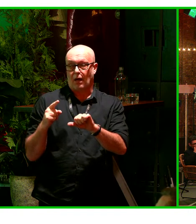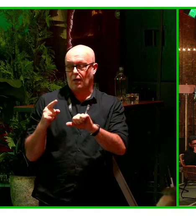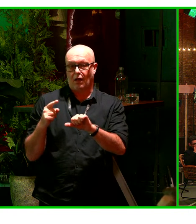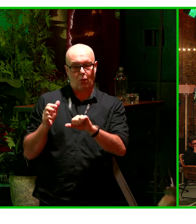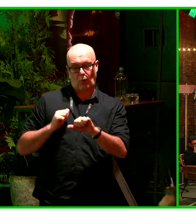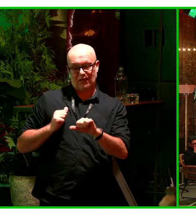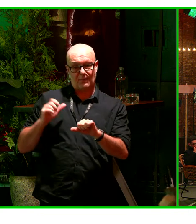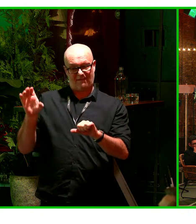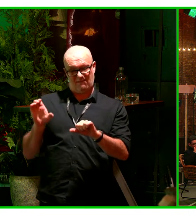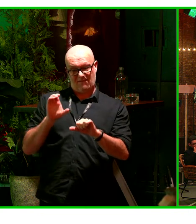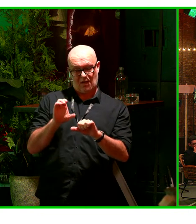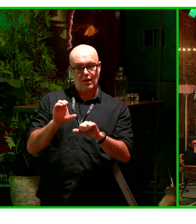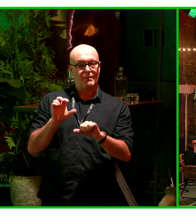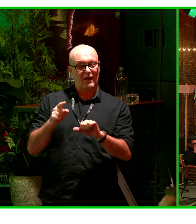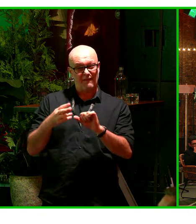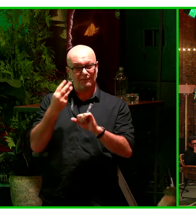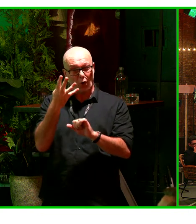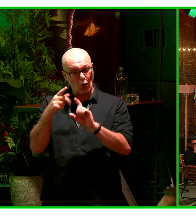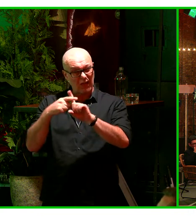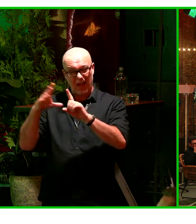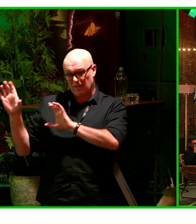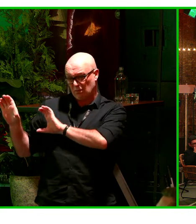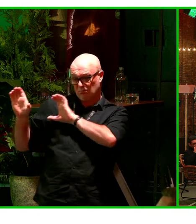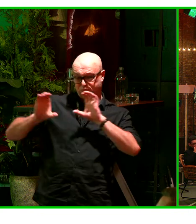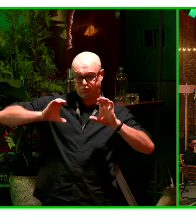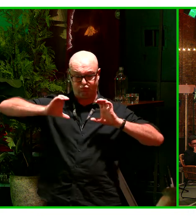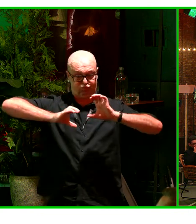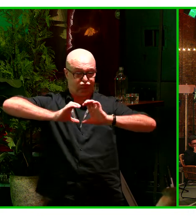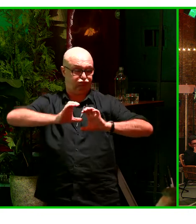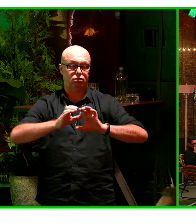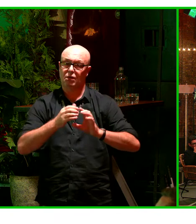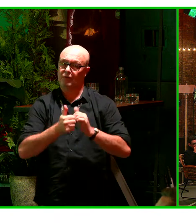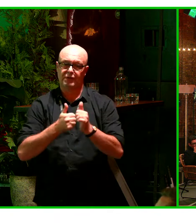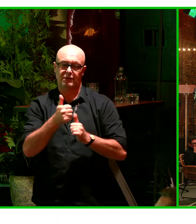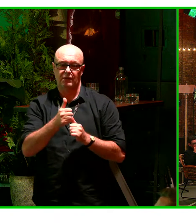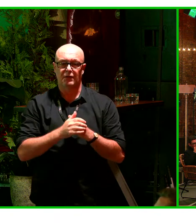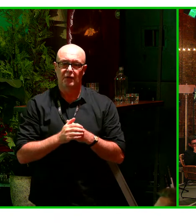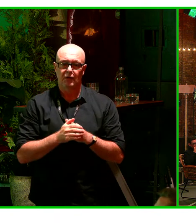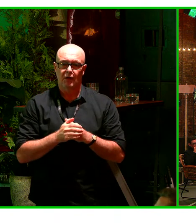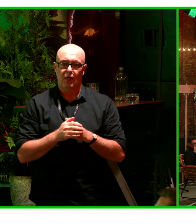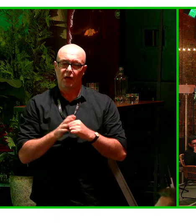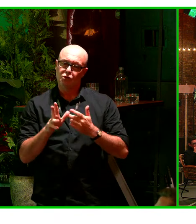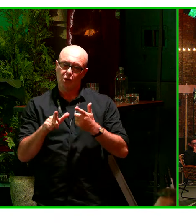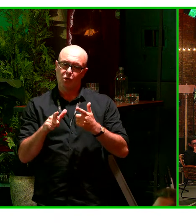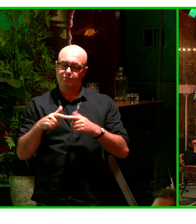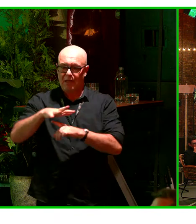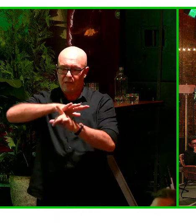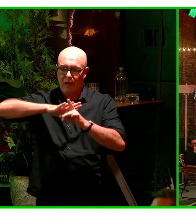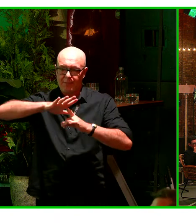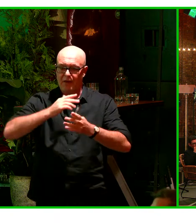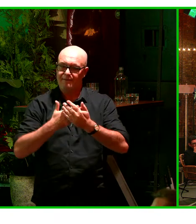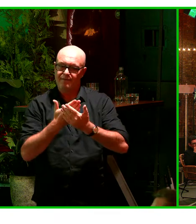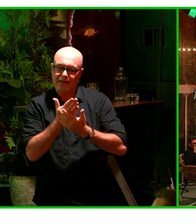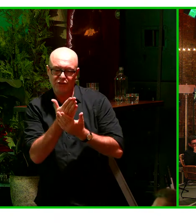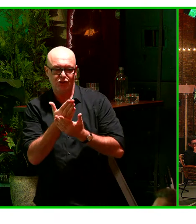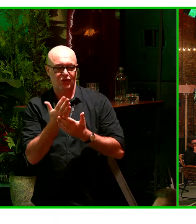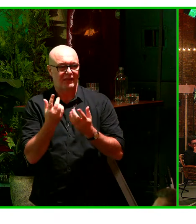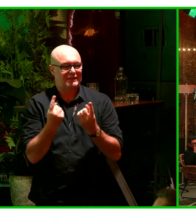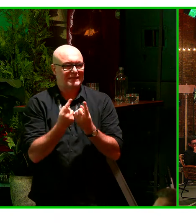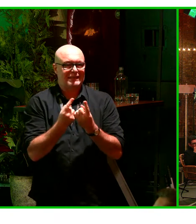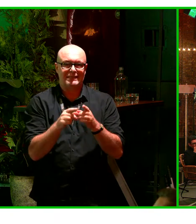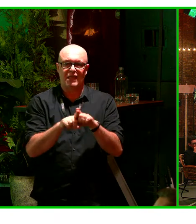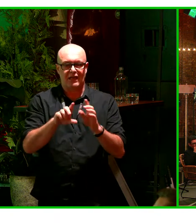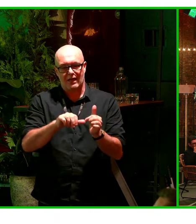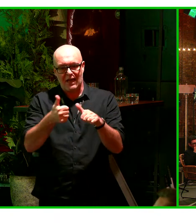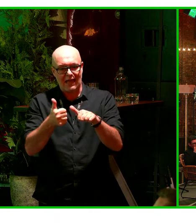we put in to fund the program at the beginning. So the kinds of innovations that the SMEs are engaged in are things like next